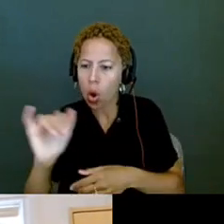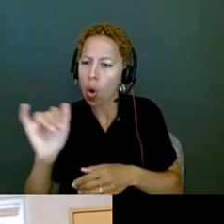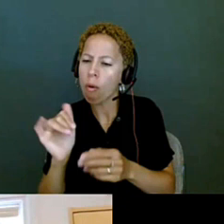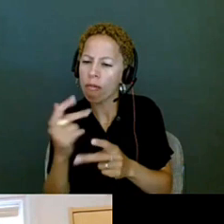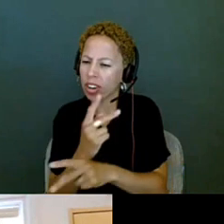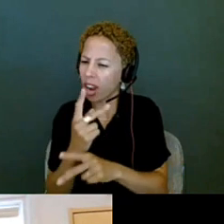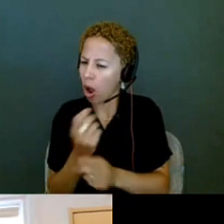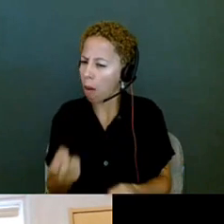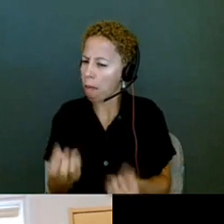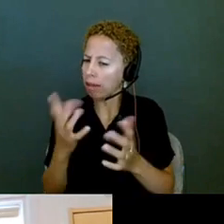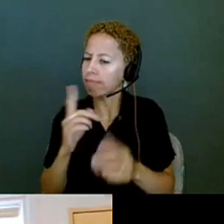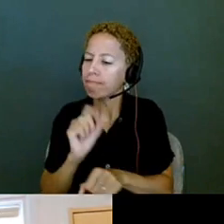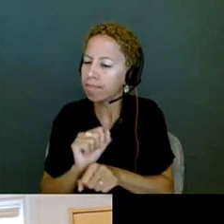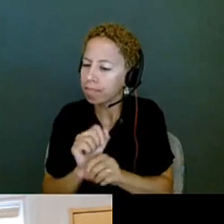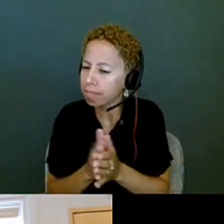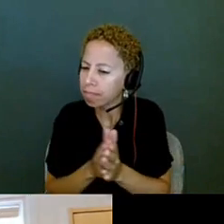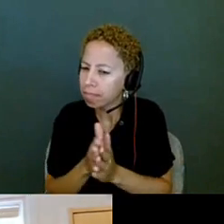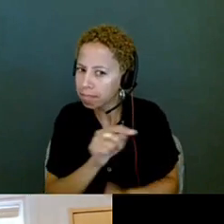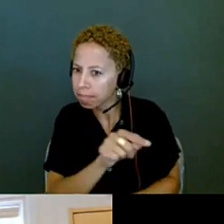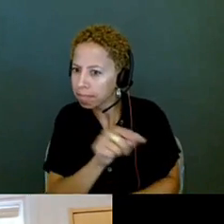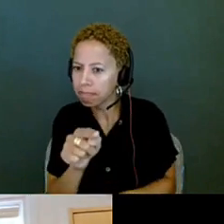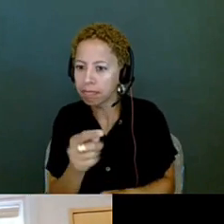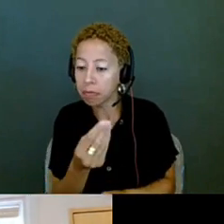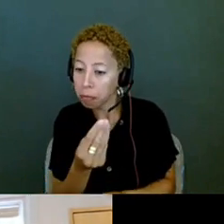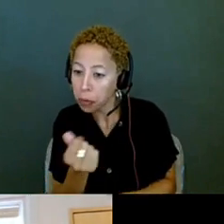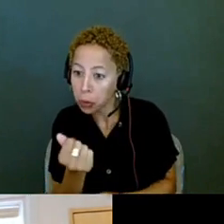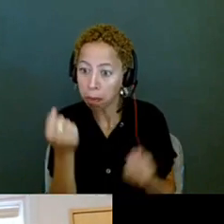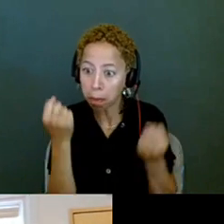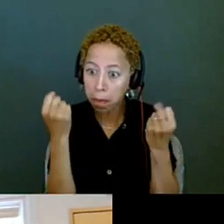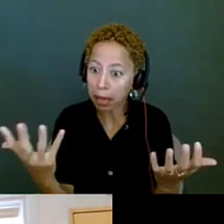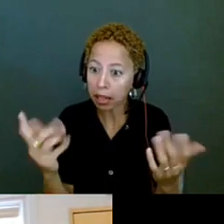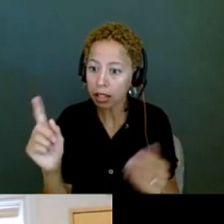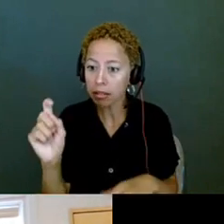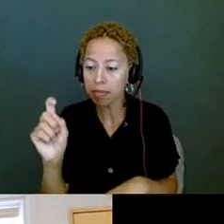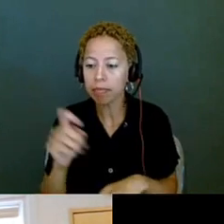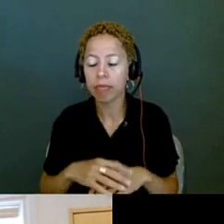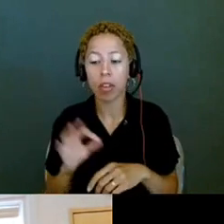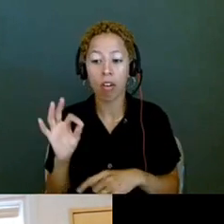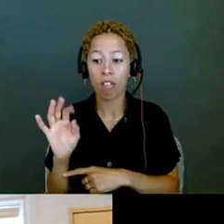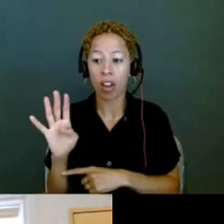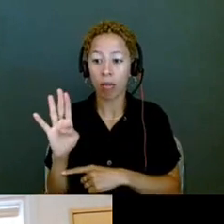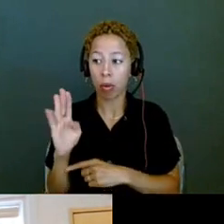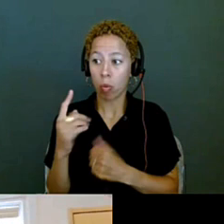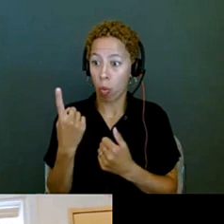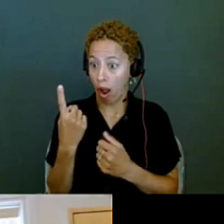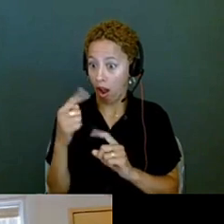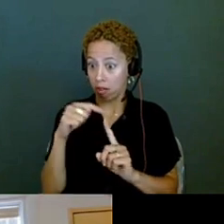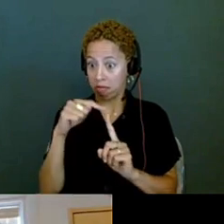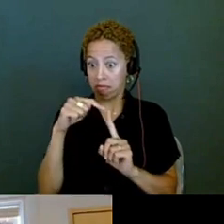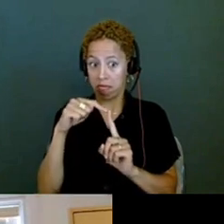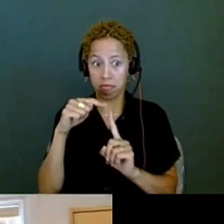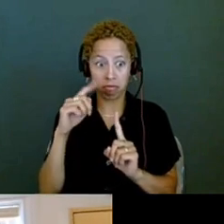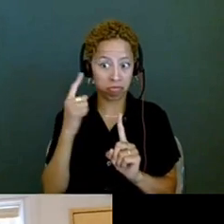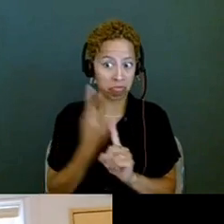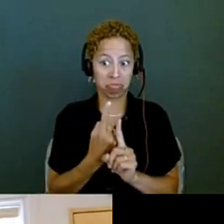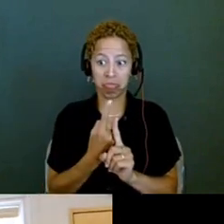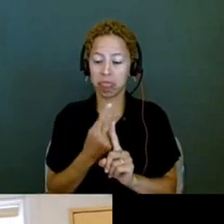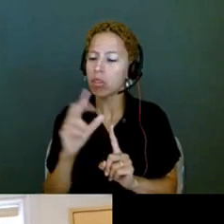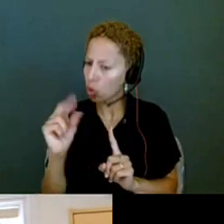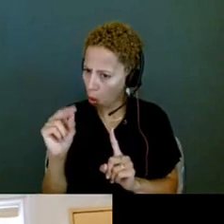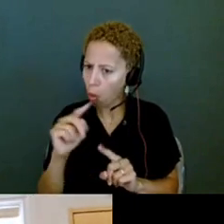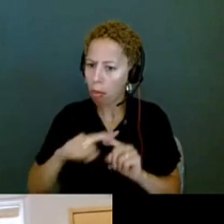right? So Facebook may not be your only determinant, but it can be helpful and is used by many groups.